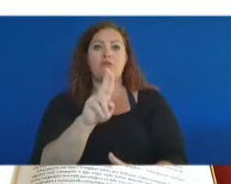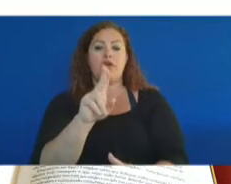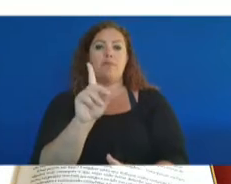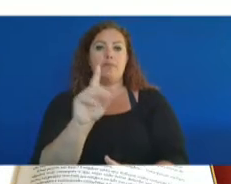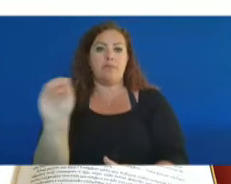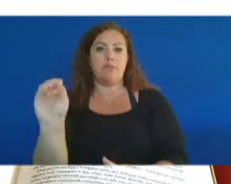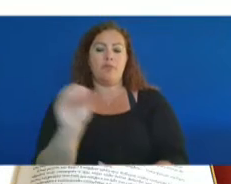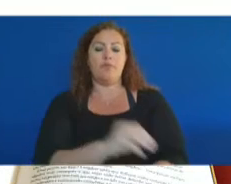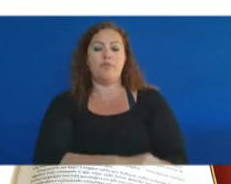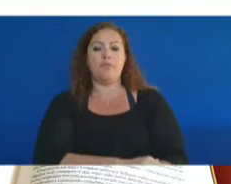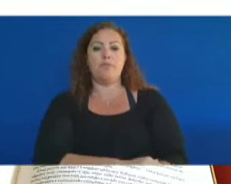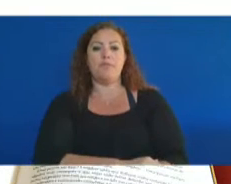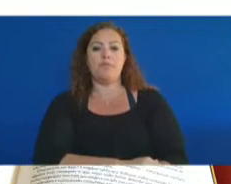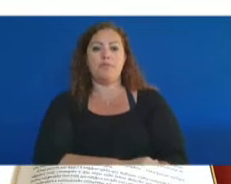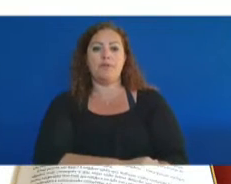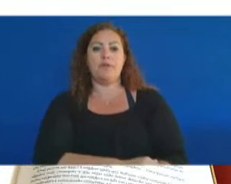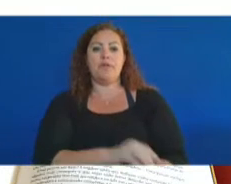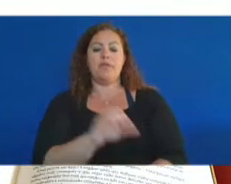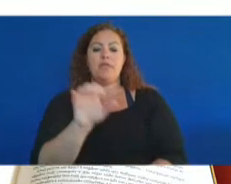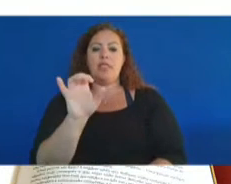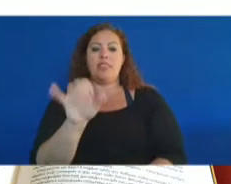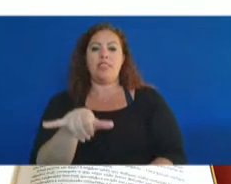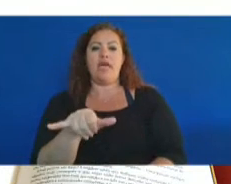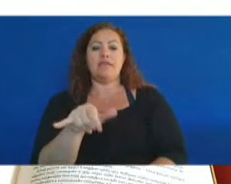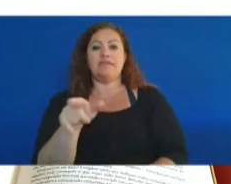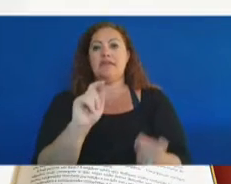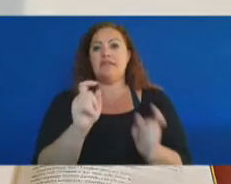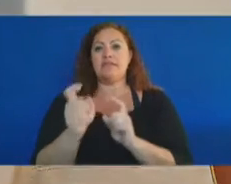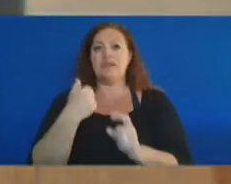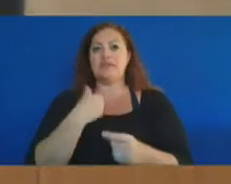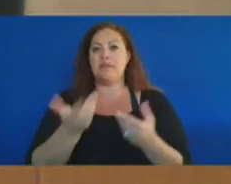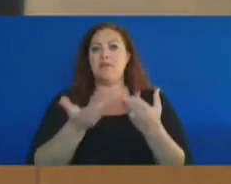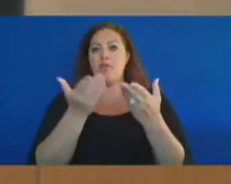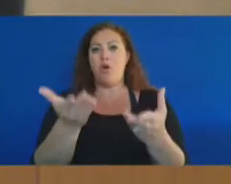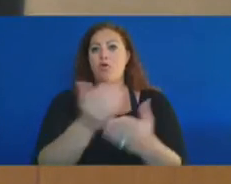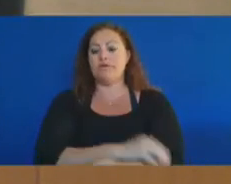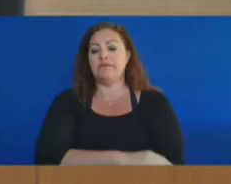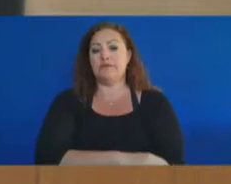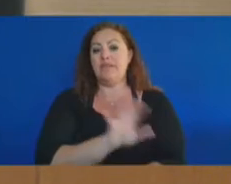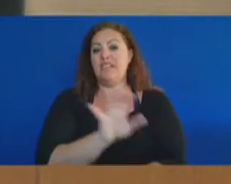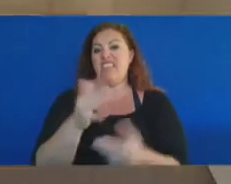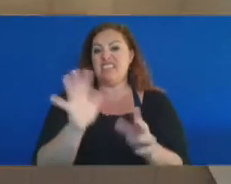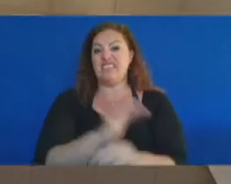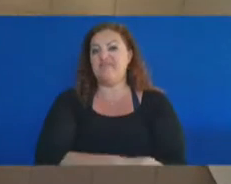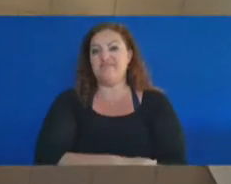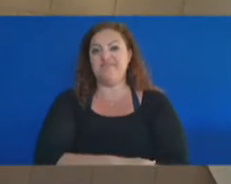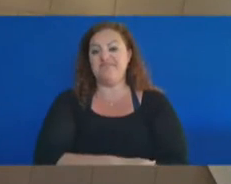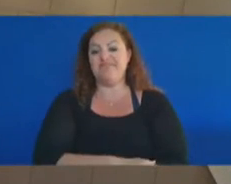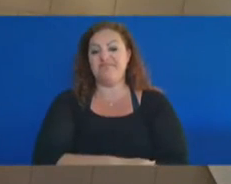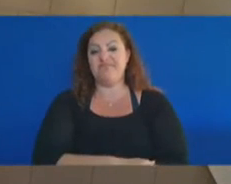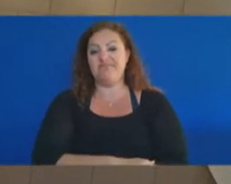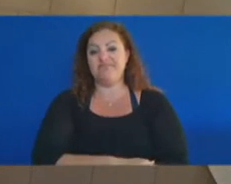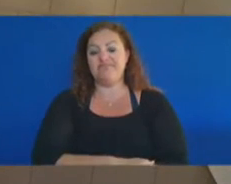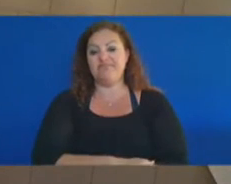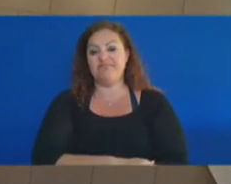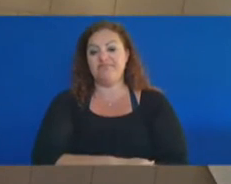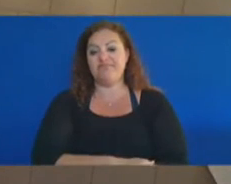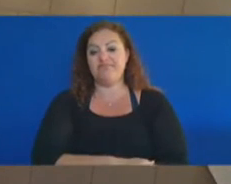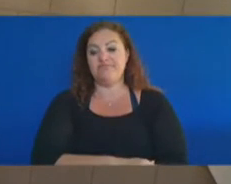ordinance those are the changes that are proposed that's that's it